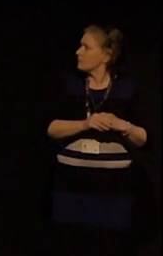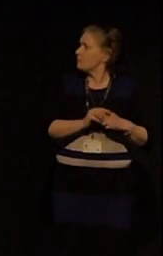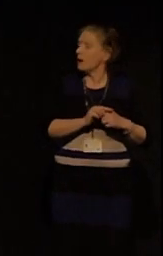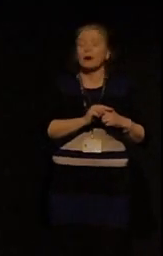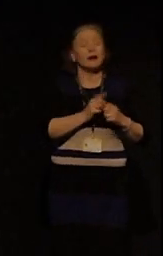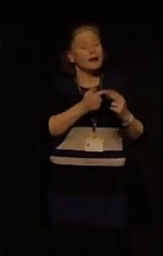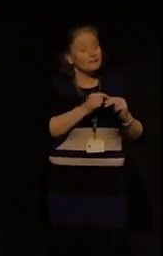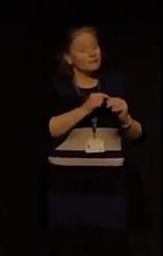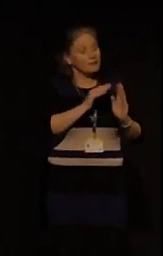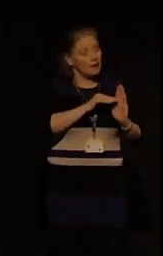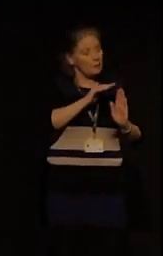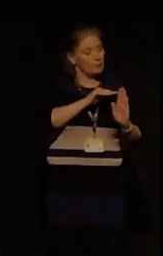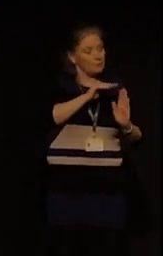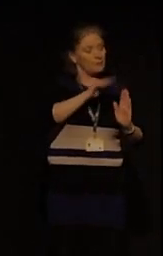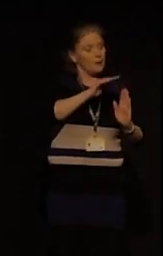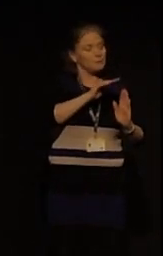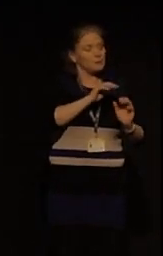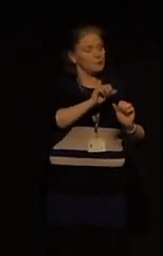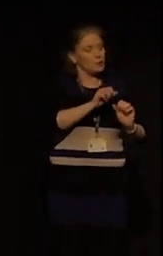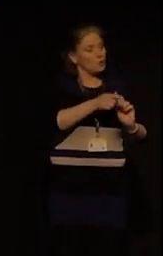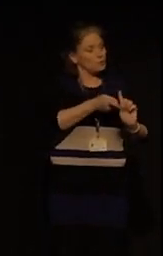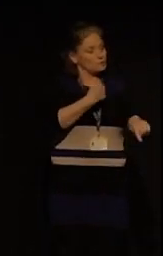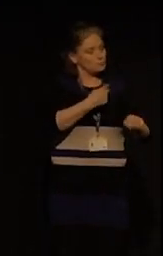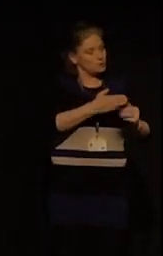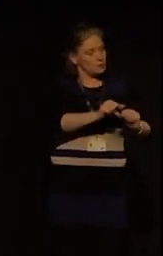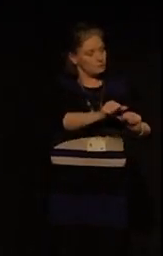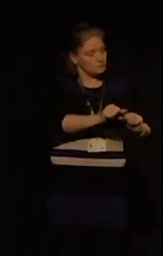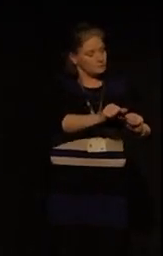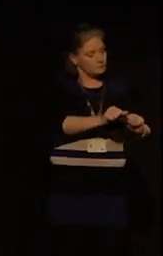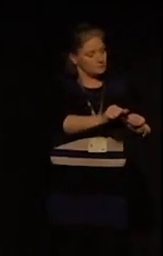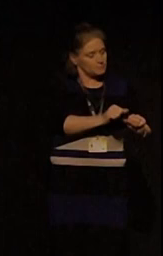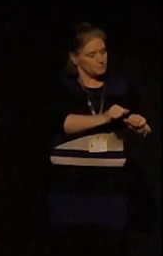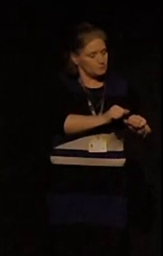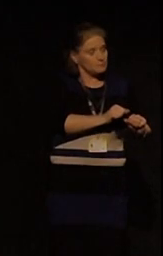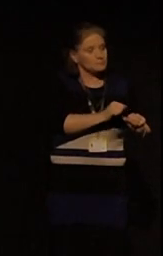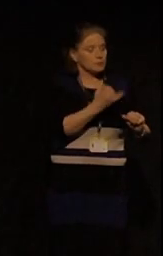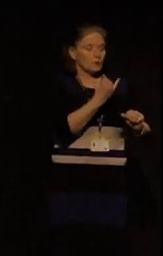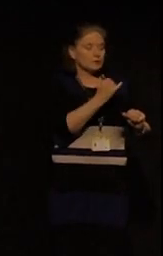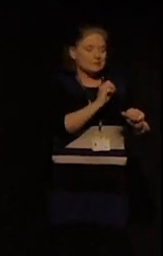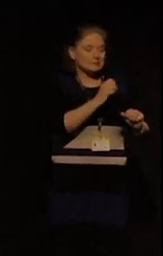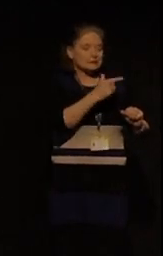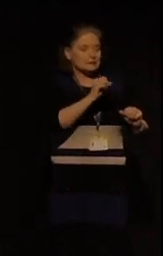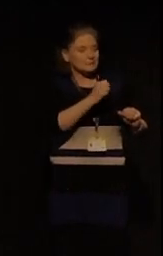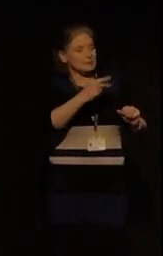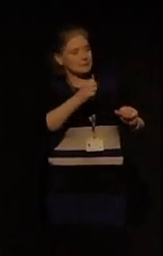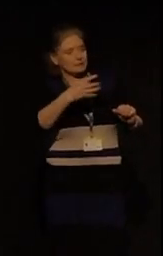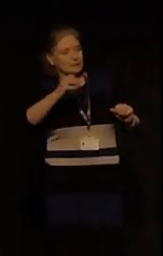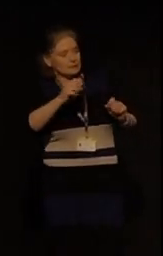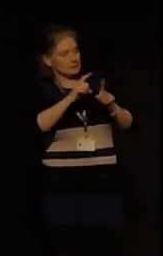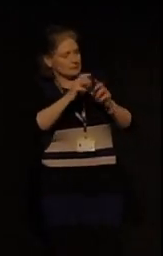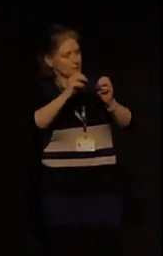in intensity, you can see the reaction times getting shorter and shorter, and as you get up here to 60, 70, 80, and 90